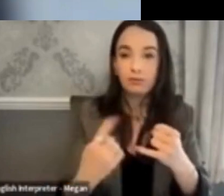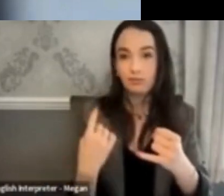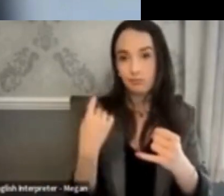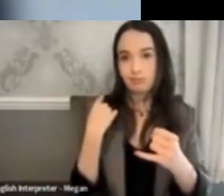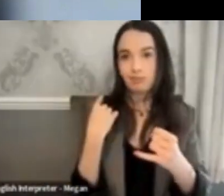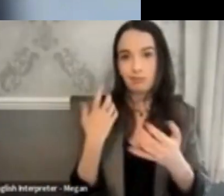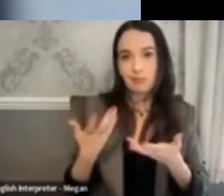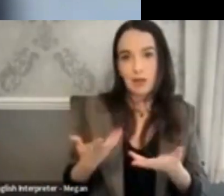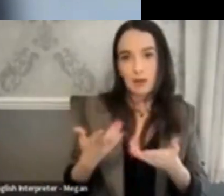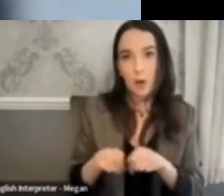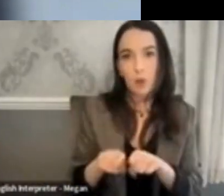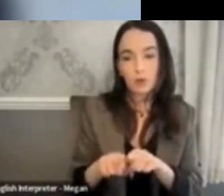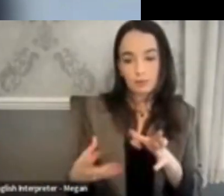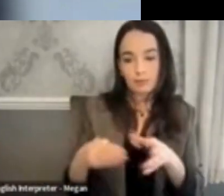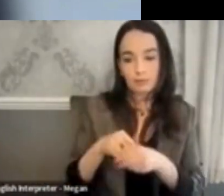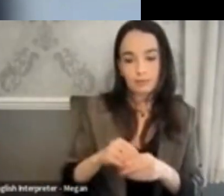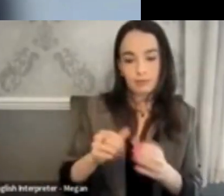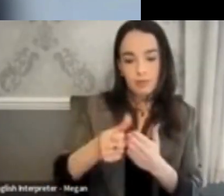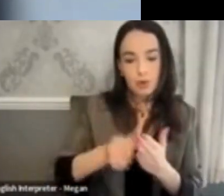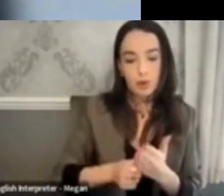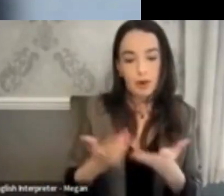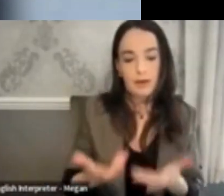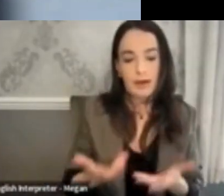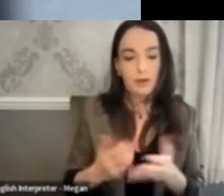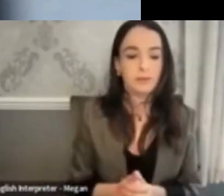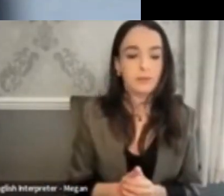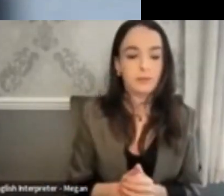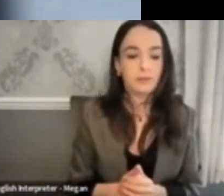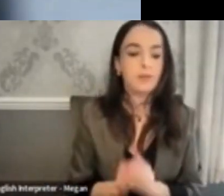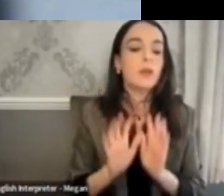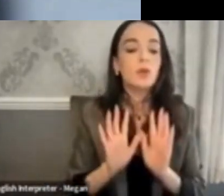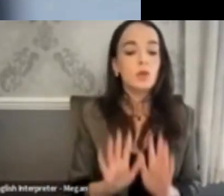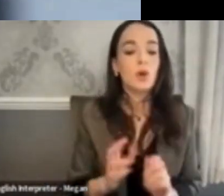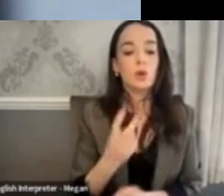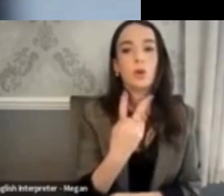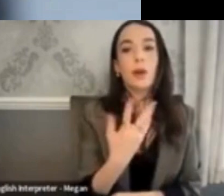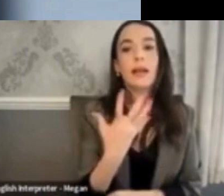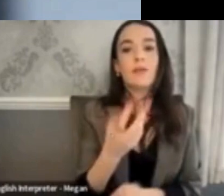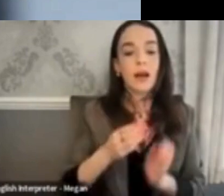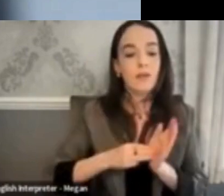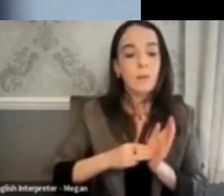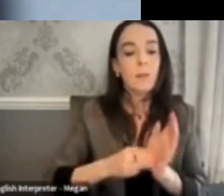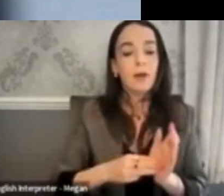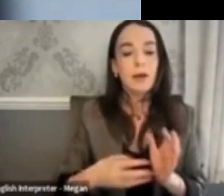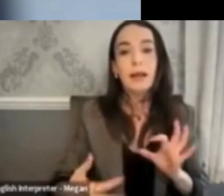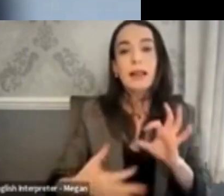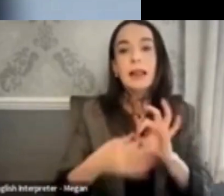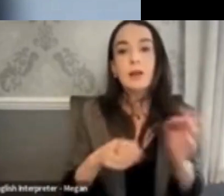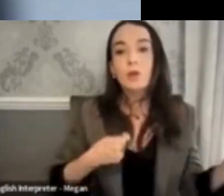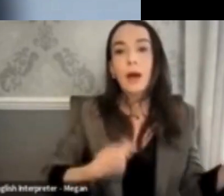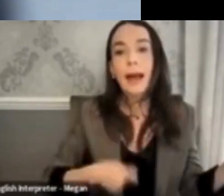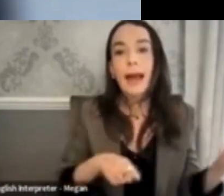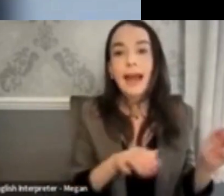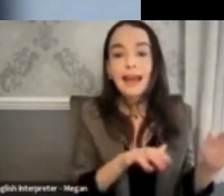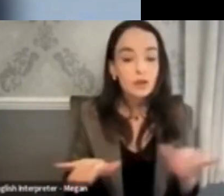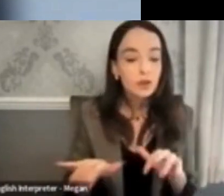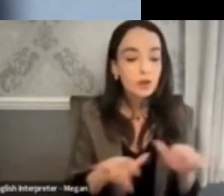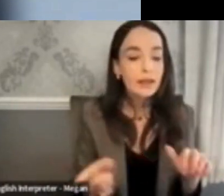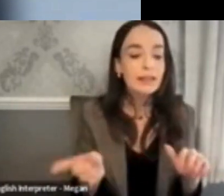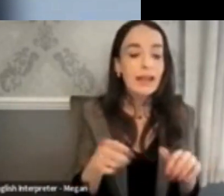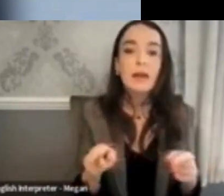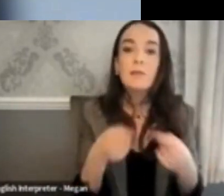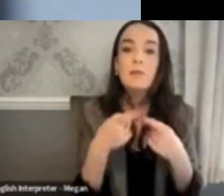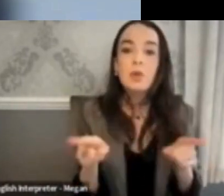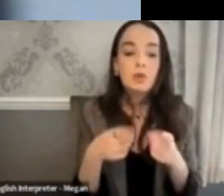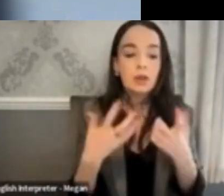now. On the additional 25 million for instruments and musical equipment, the department is developing a supplier